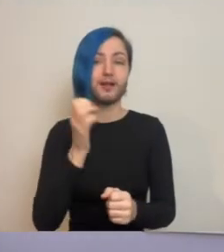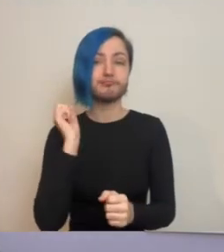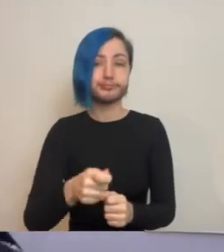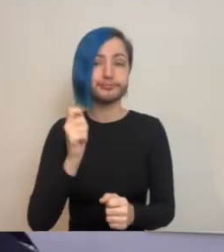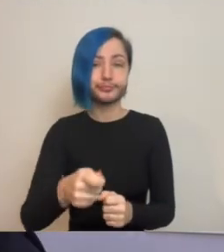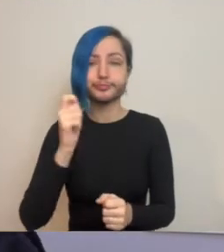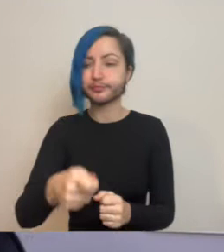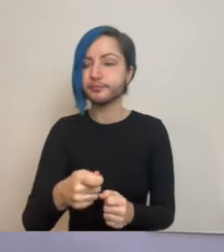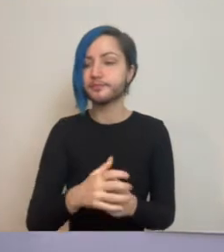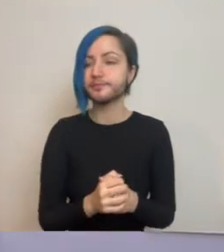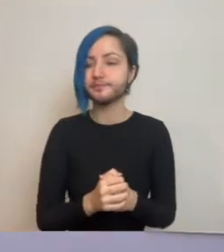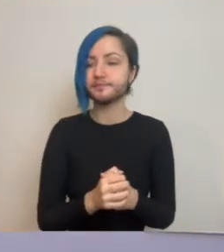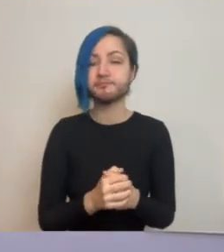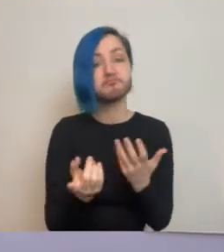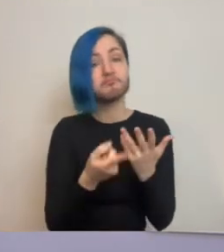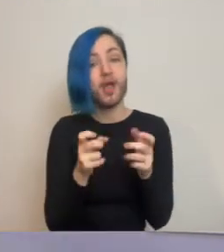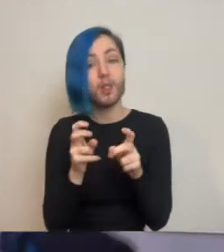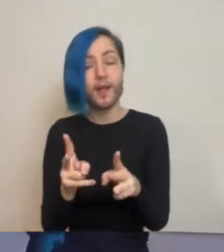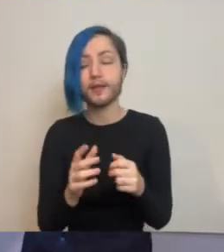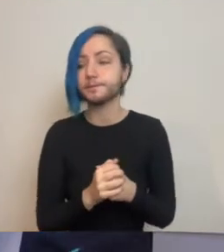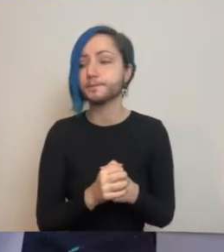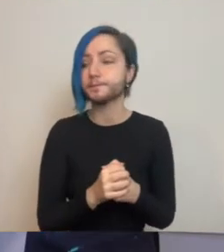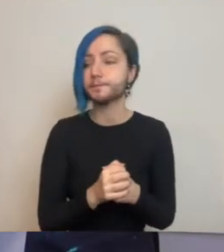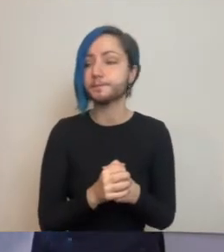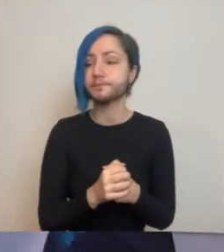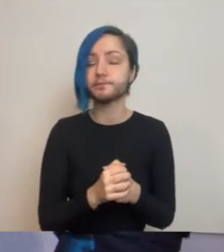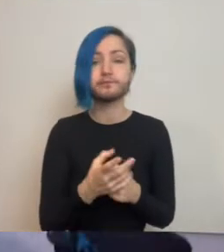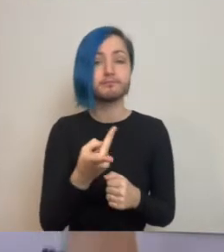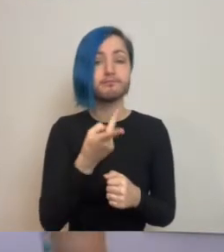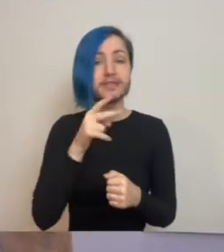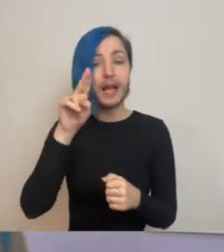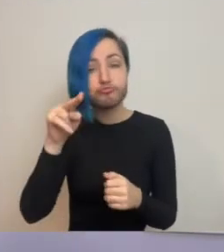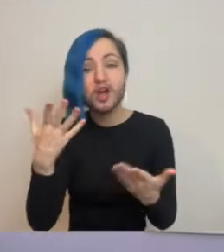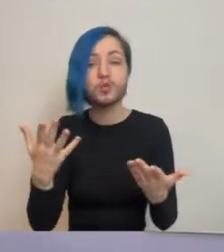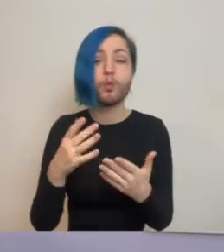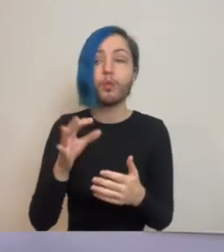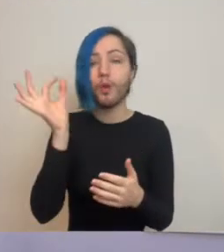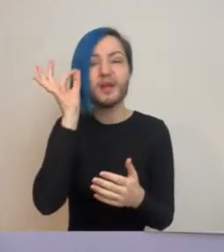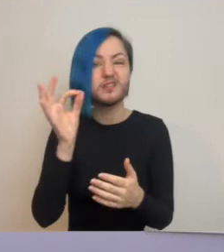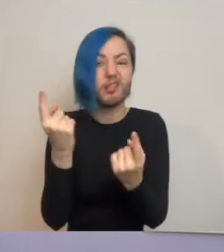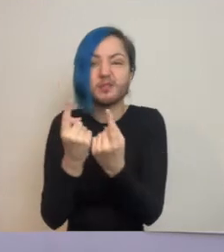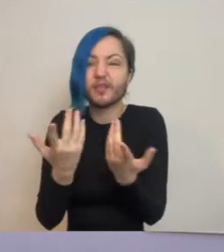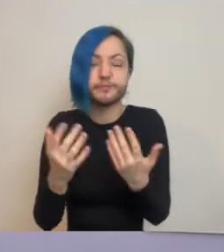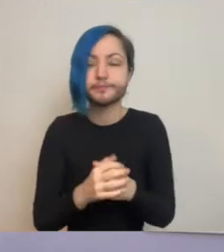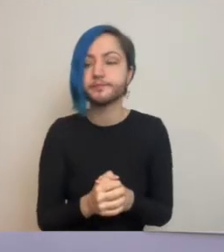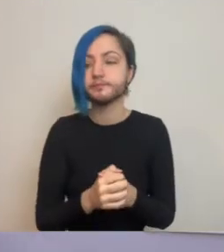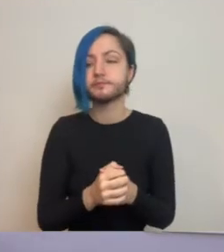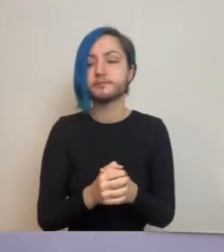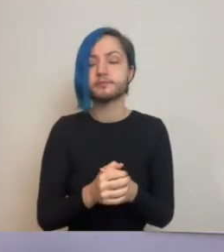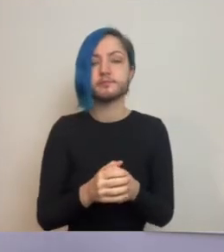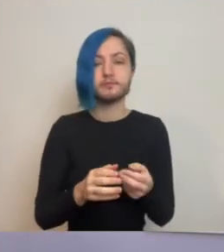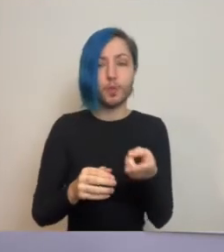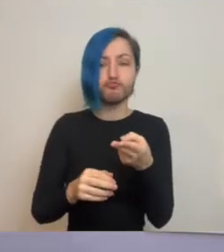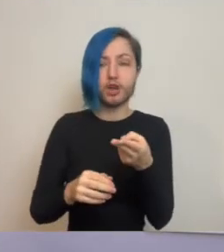that. And another good little technique is you get a second paintbrush, or you could use a coloured pencil or something. If you just tap